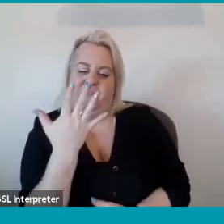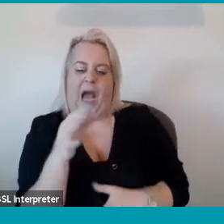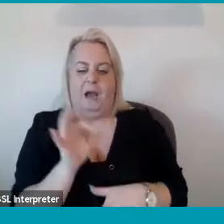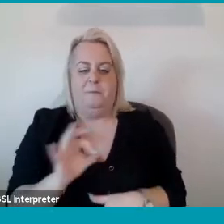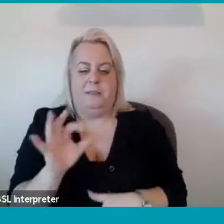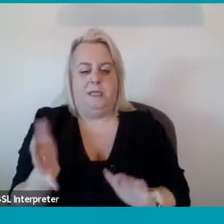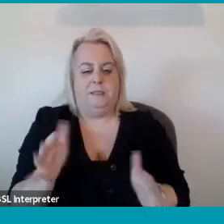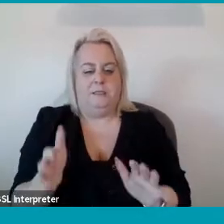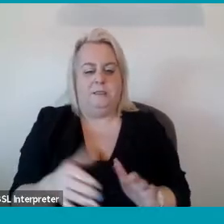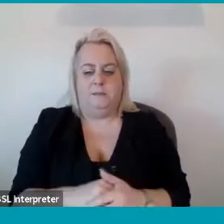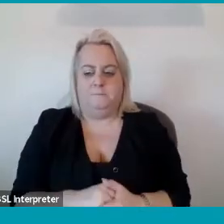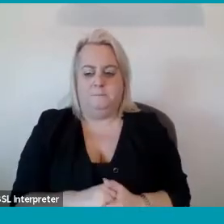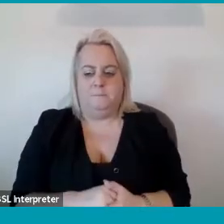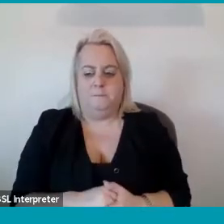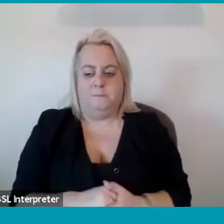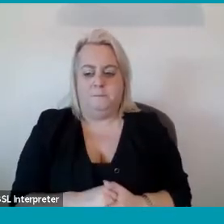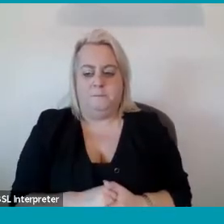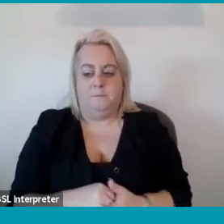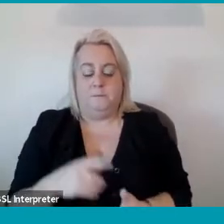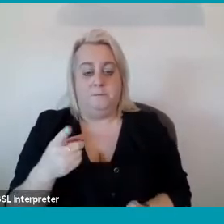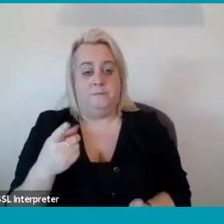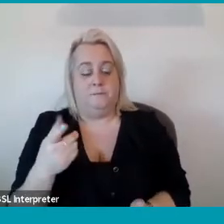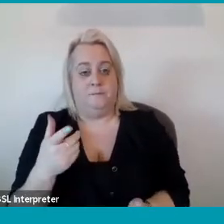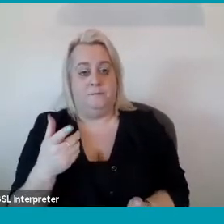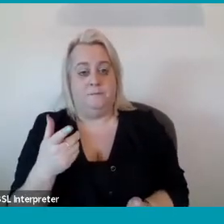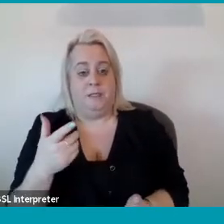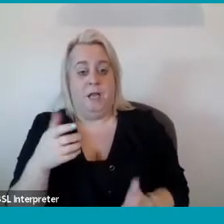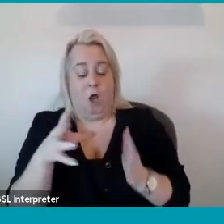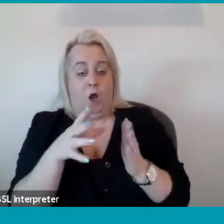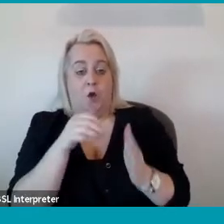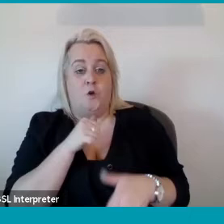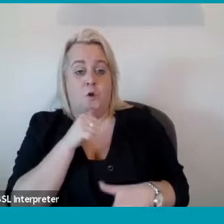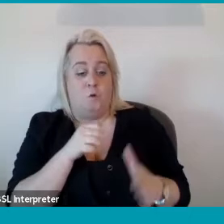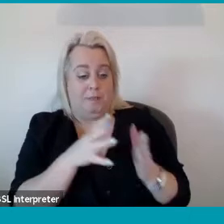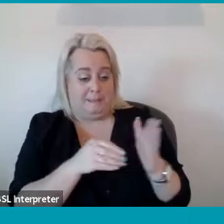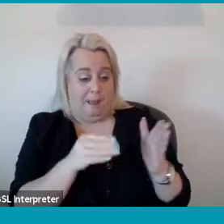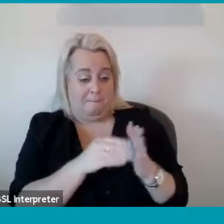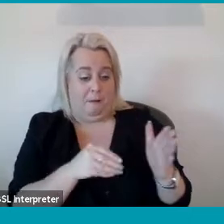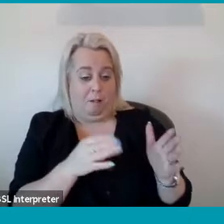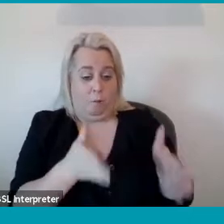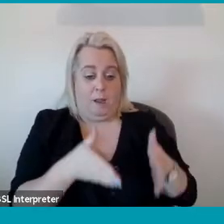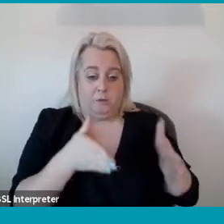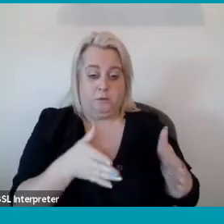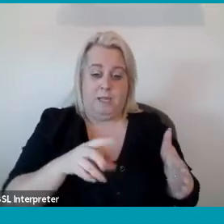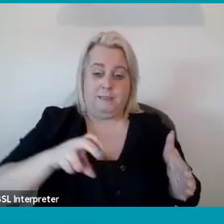of a wheelchair just now when I talked about disability and the social model. And when you think of the